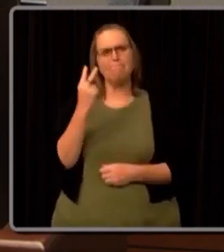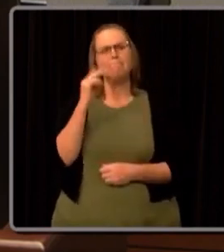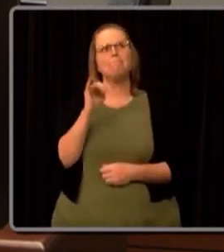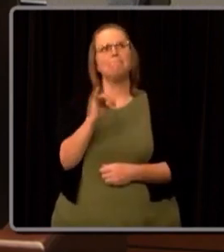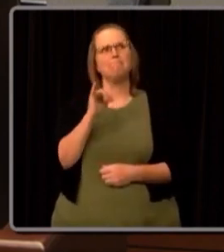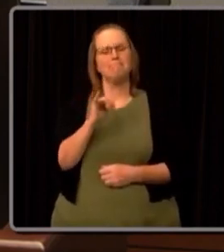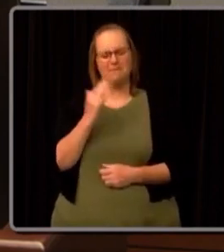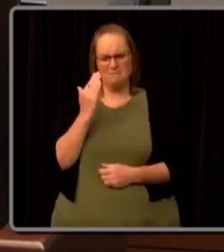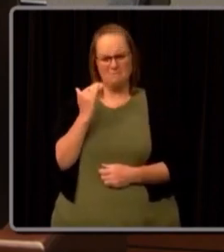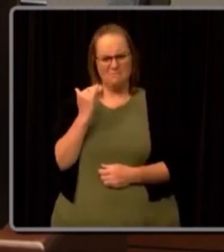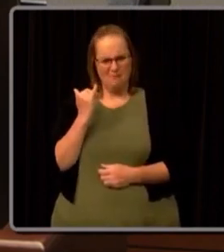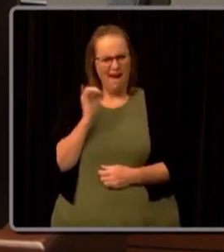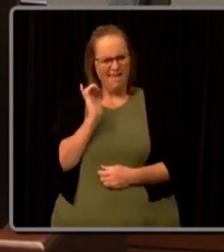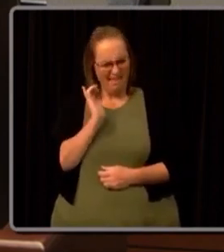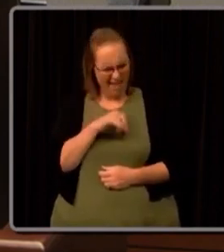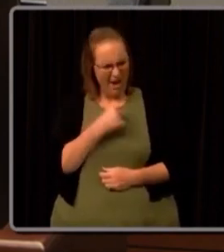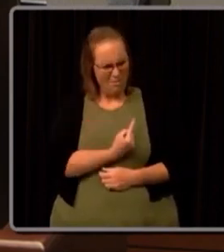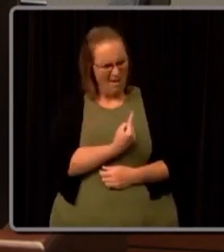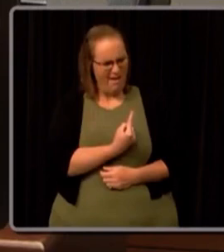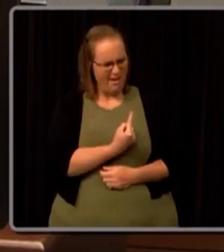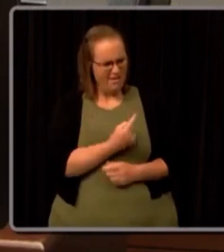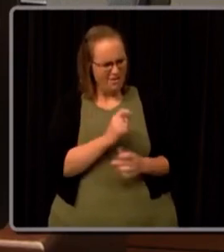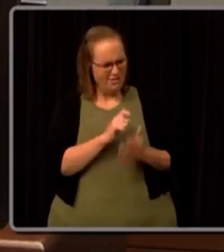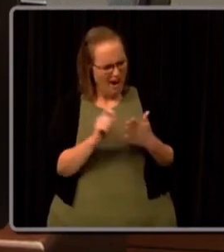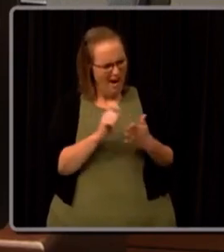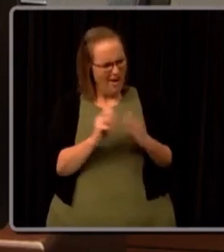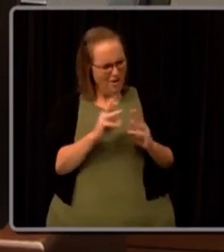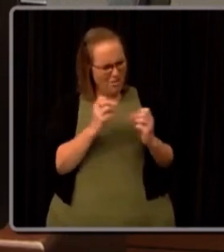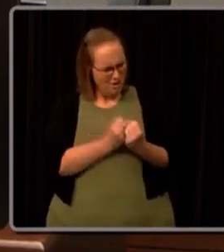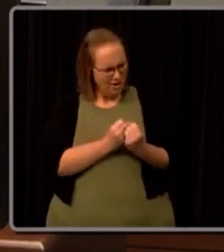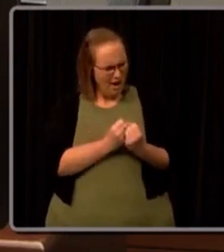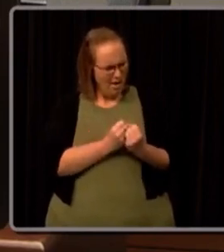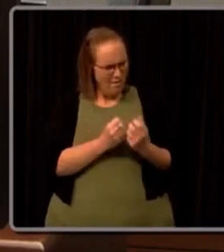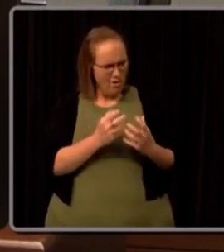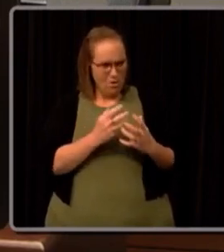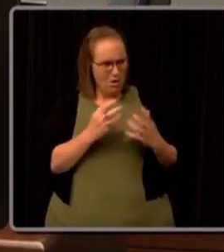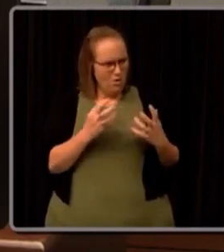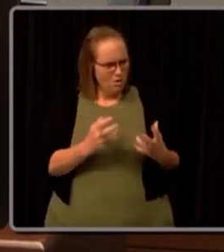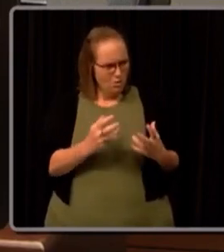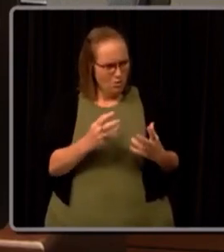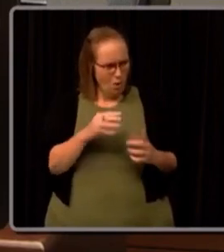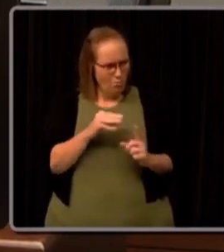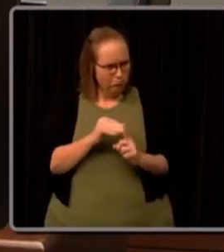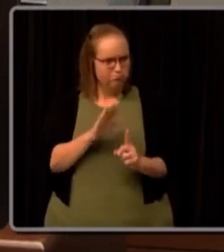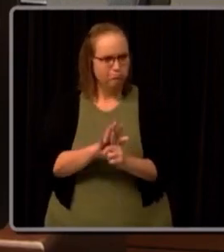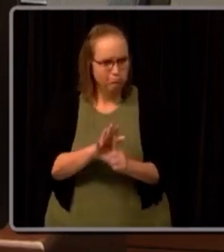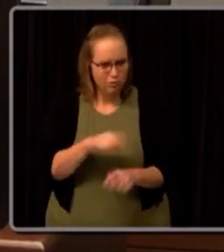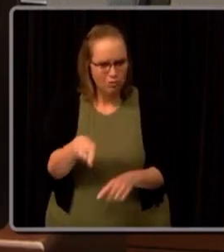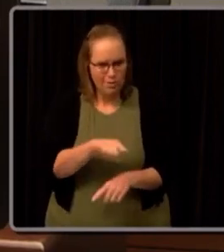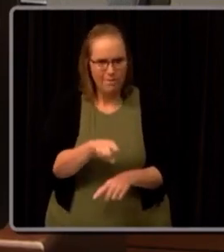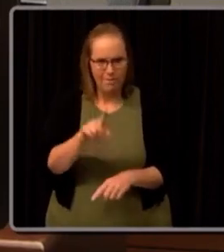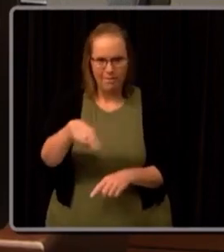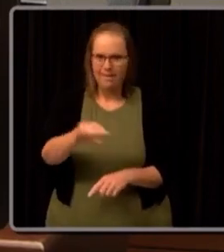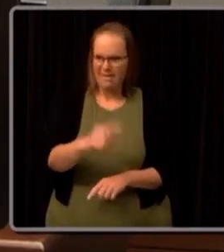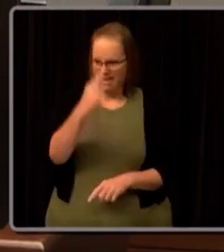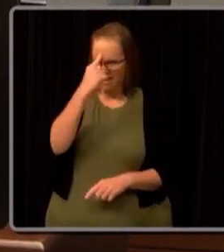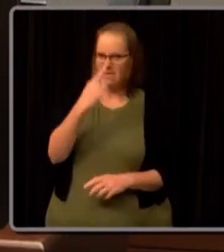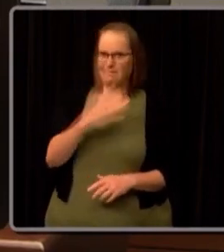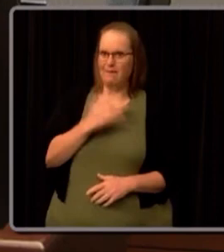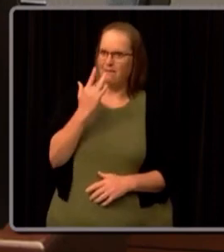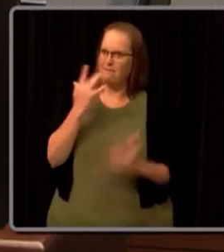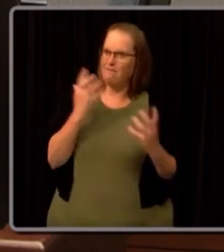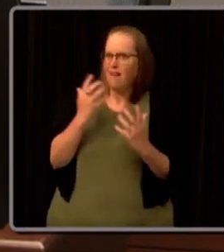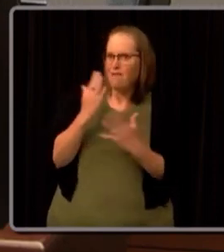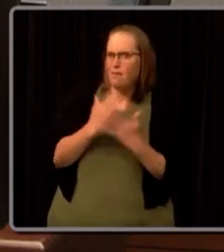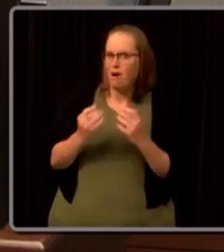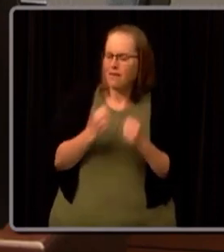mean, why is that one part of our day what so many of the students would say is their favorite part of the